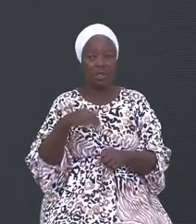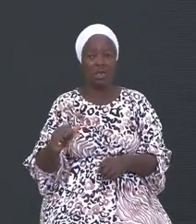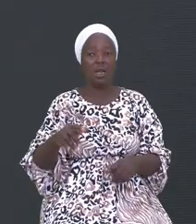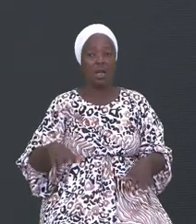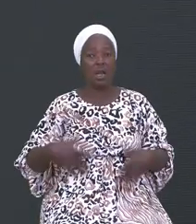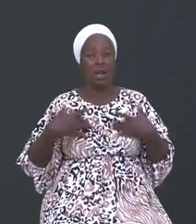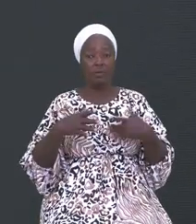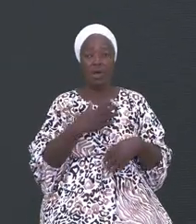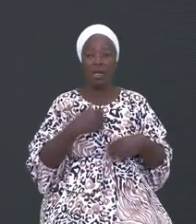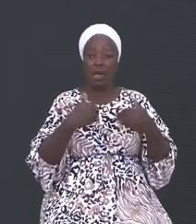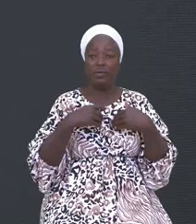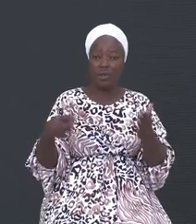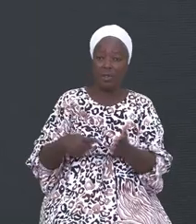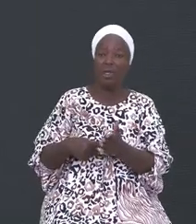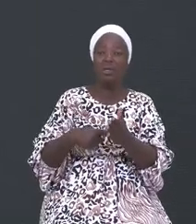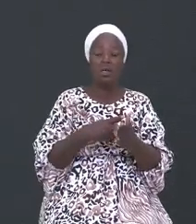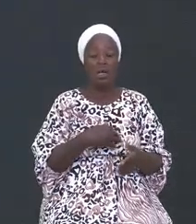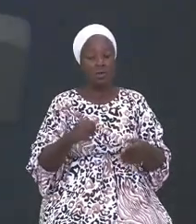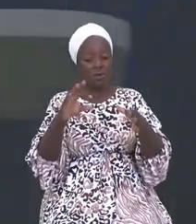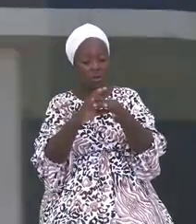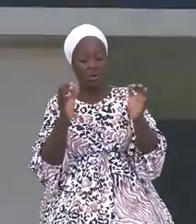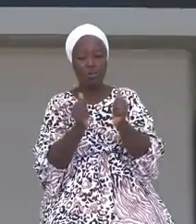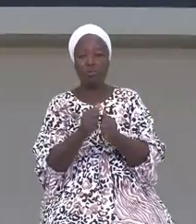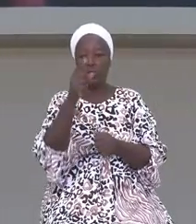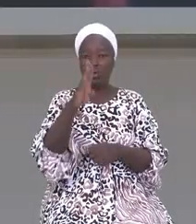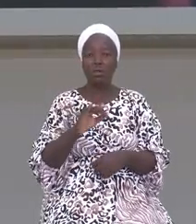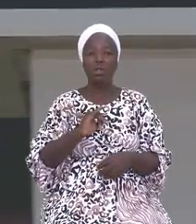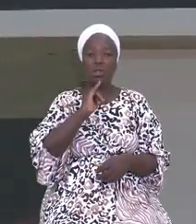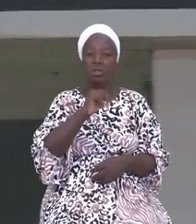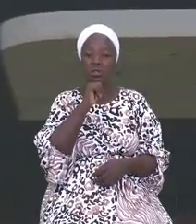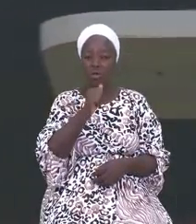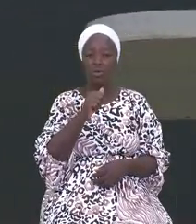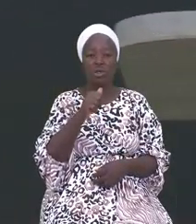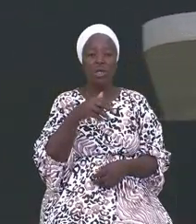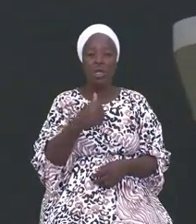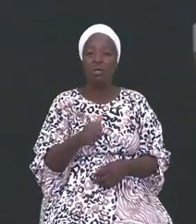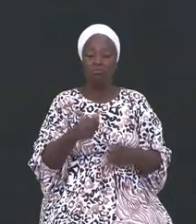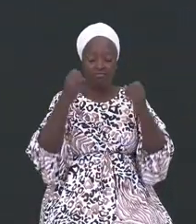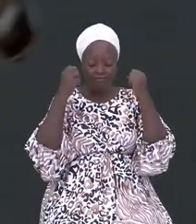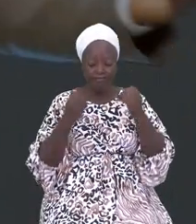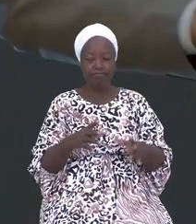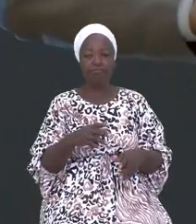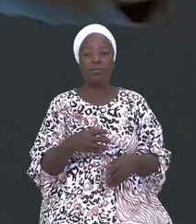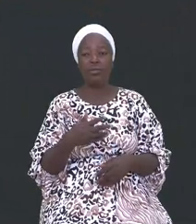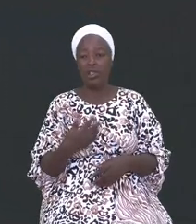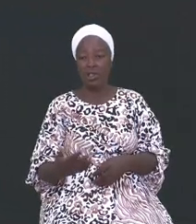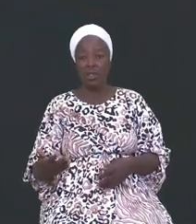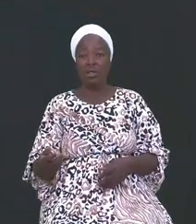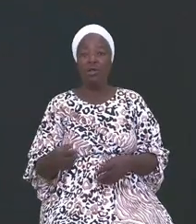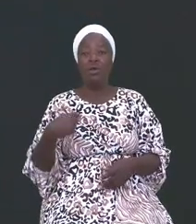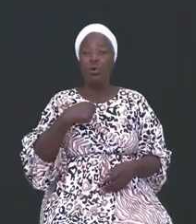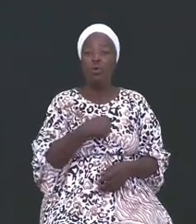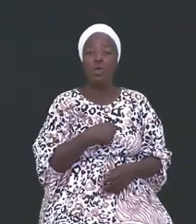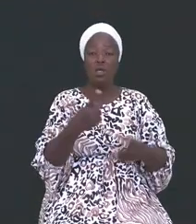having conversion and connection with God is not a community thing. We